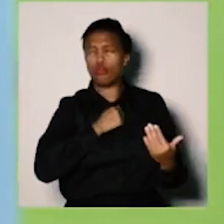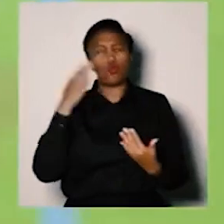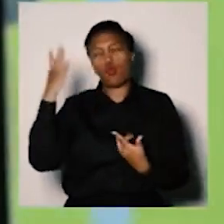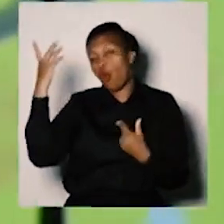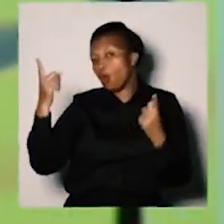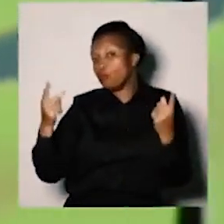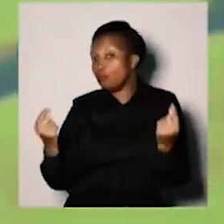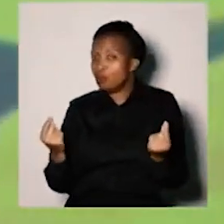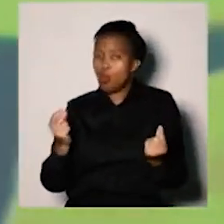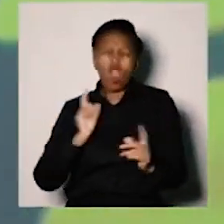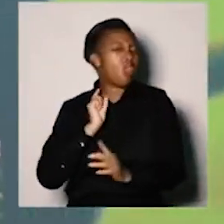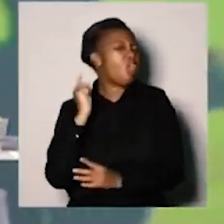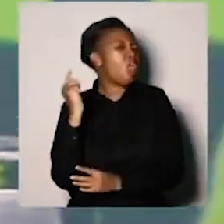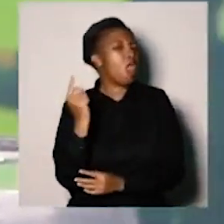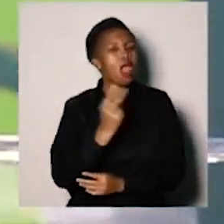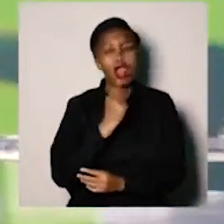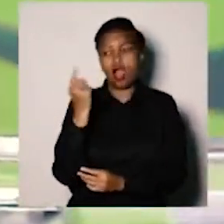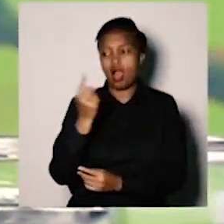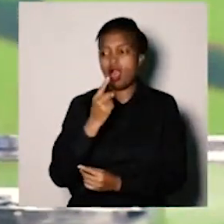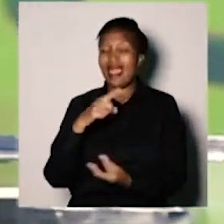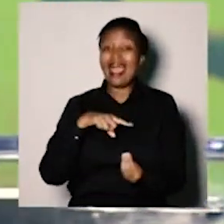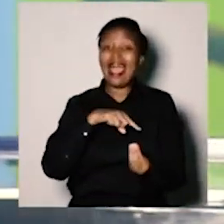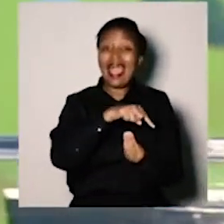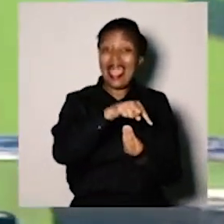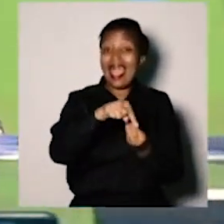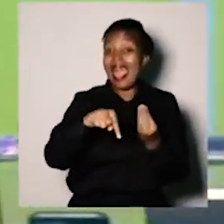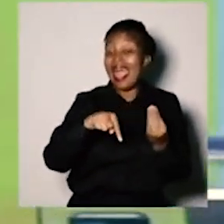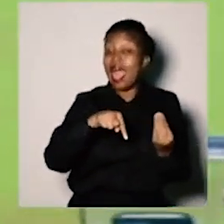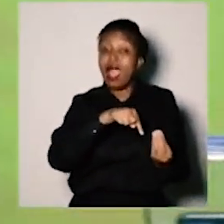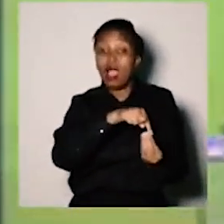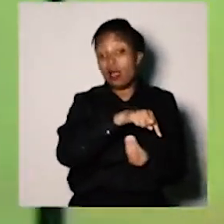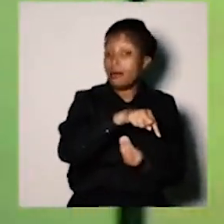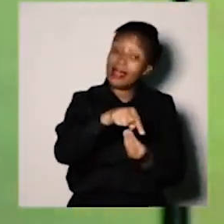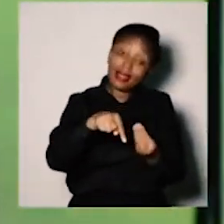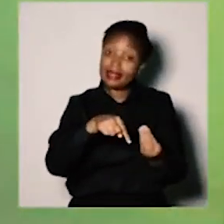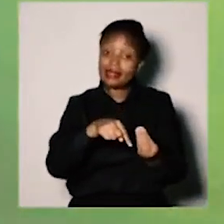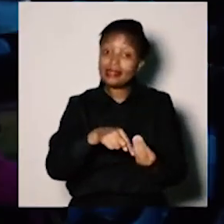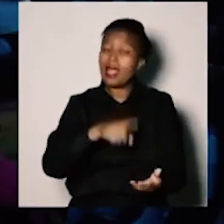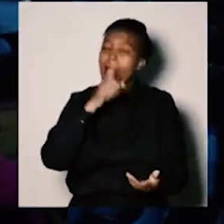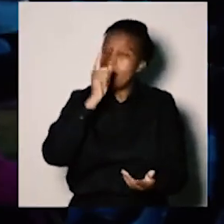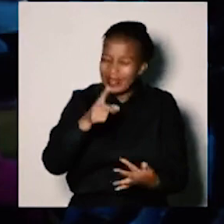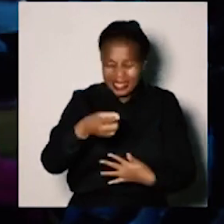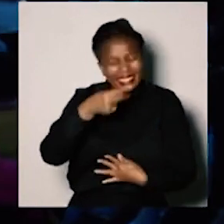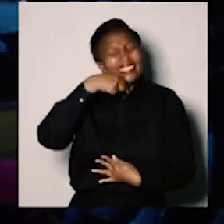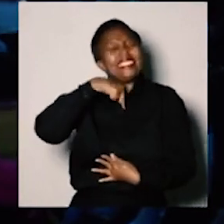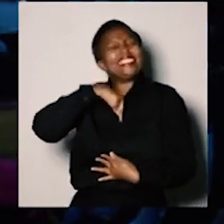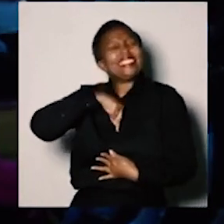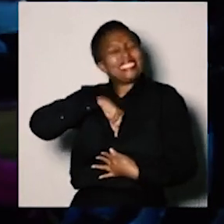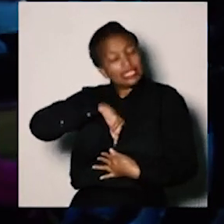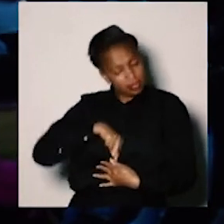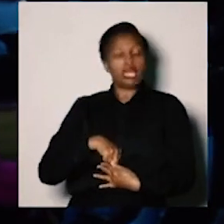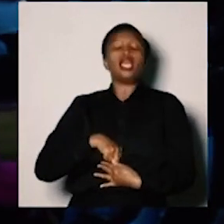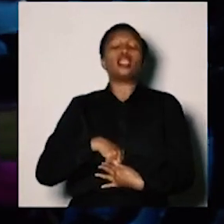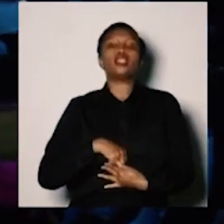only among us corporately, but inside of us individually.